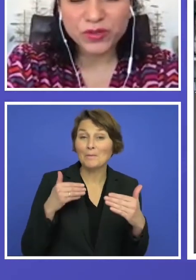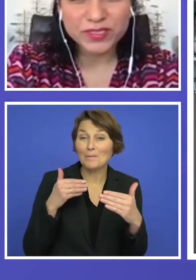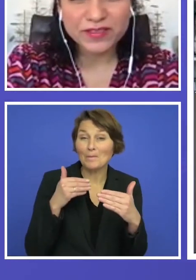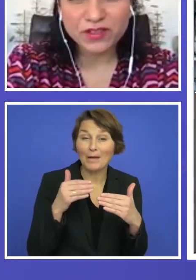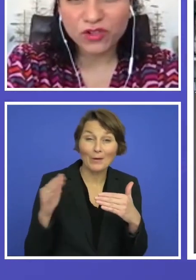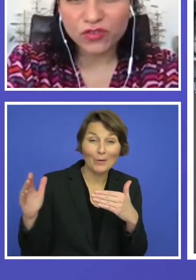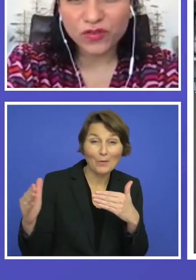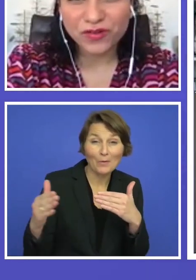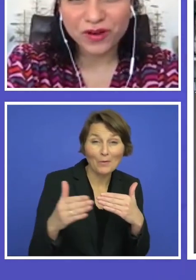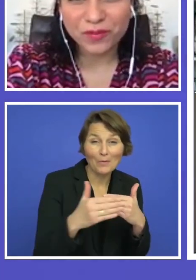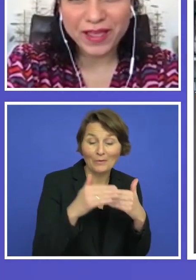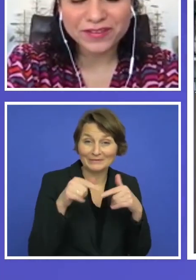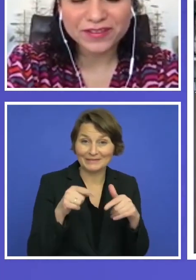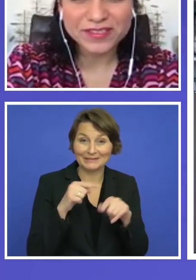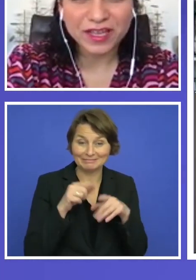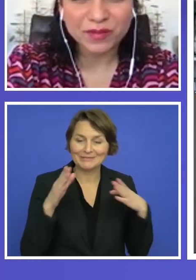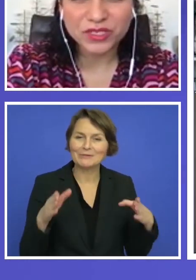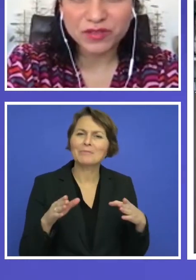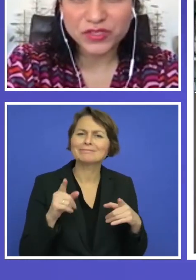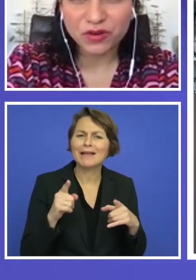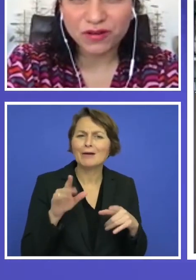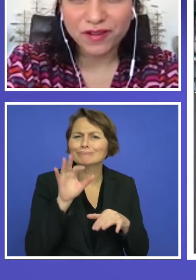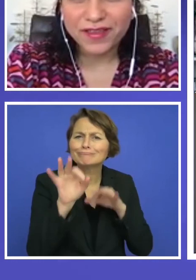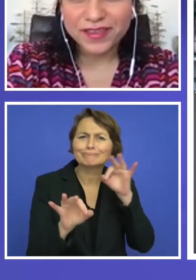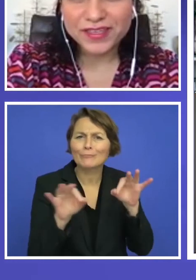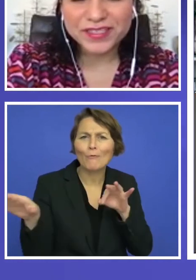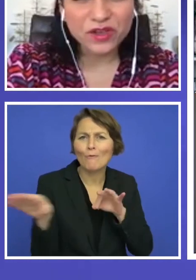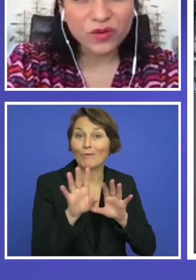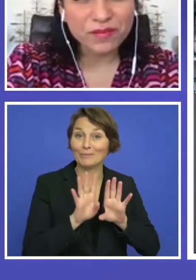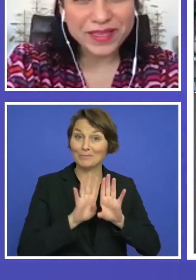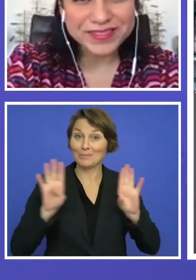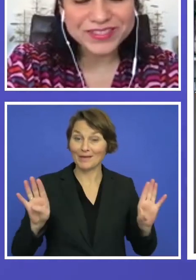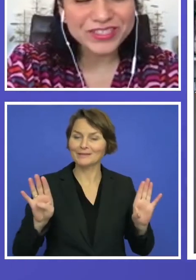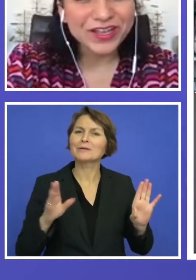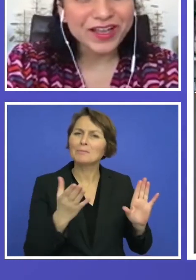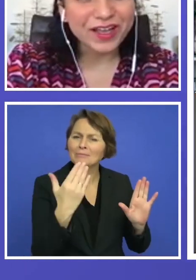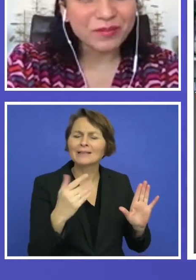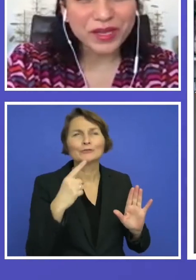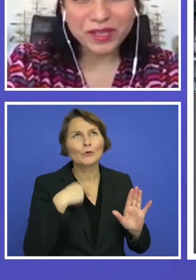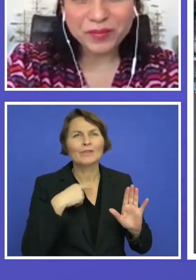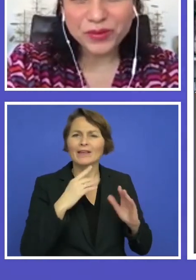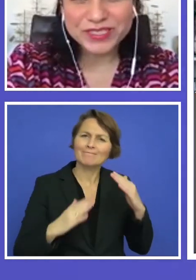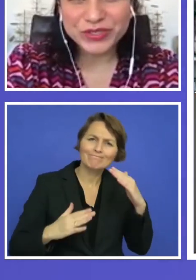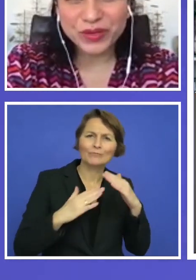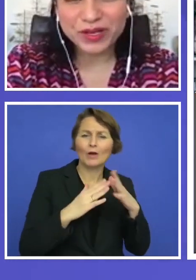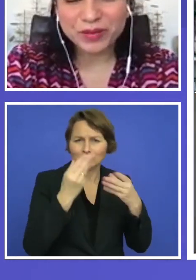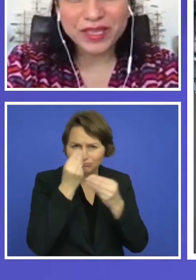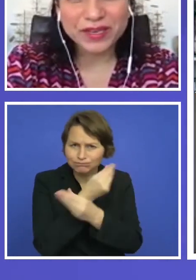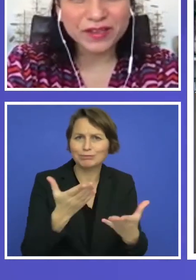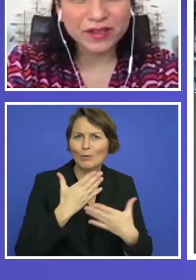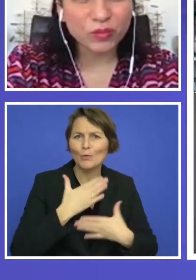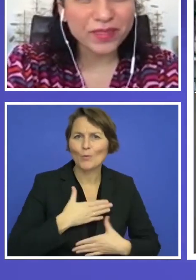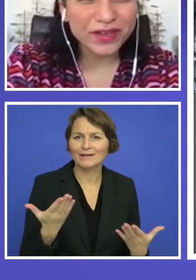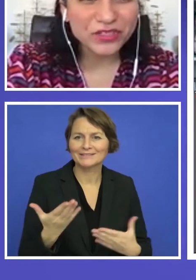so I'm going to ask all of our panelists to give us our key takeaway message. But I am going to